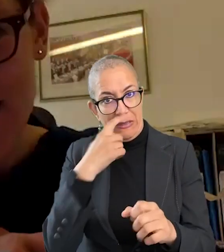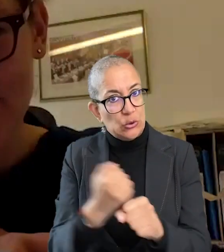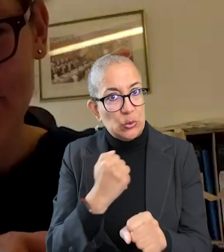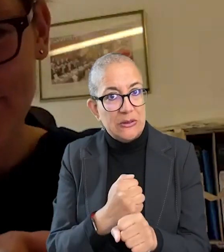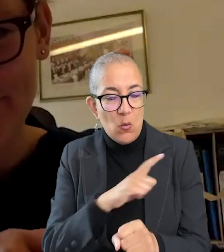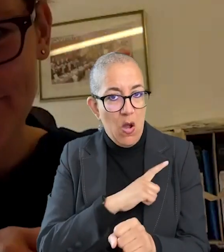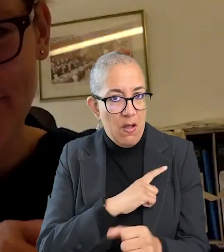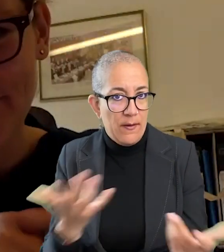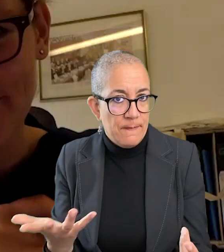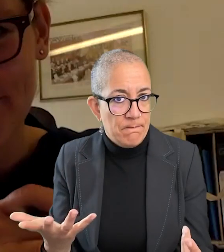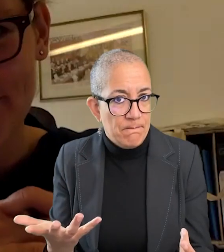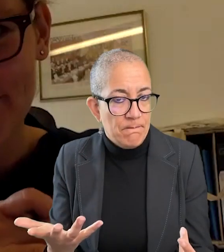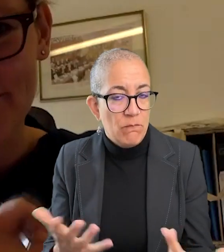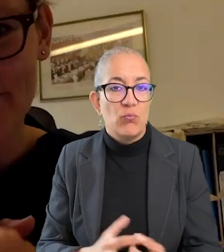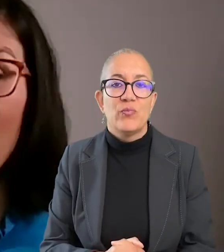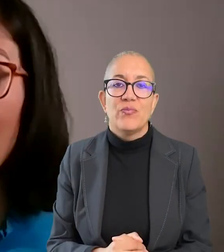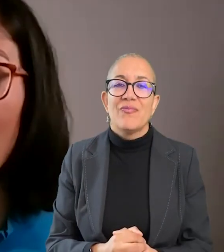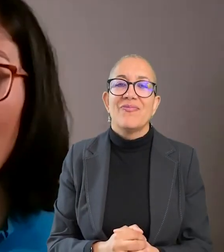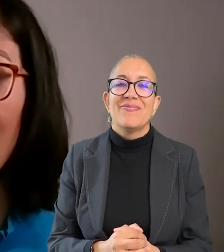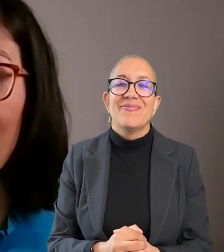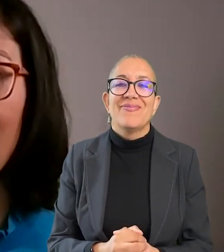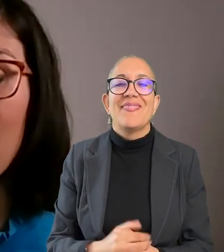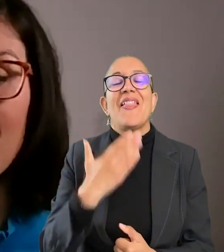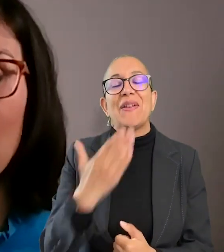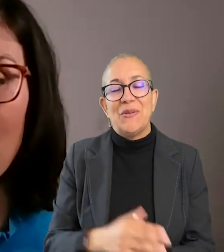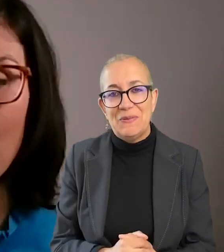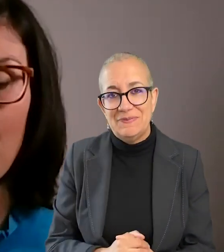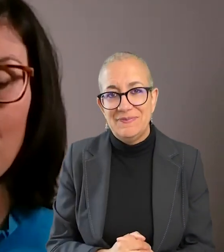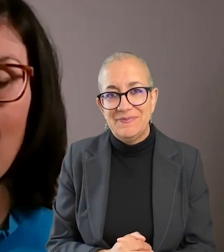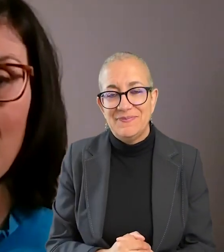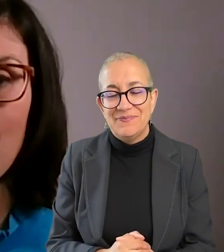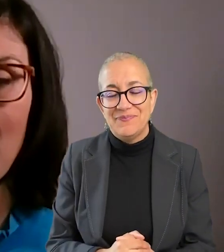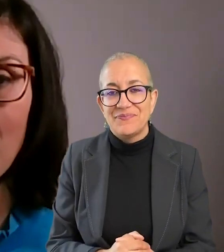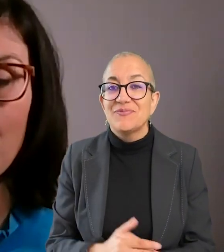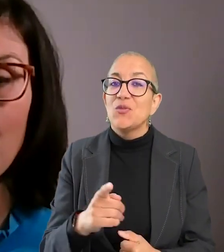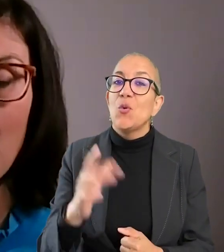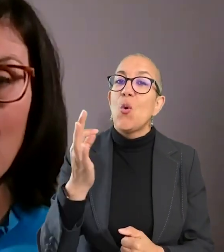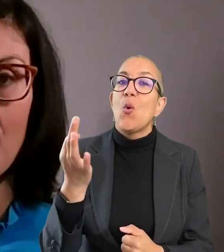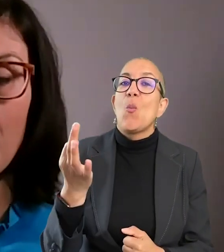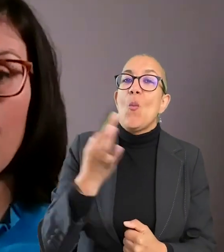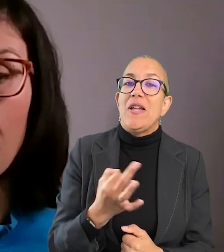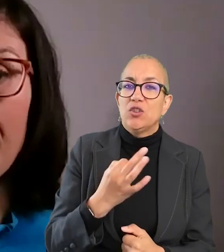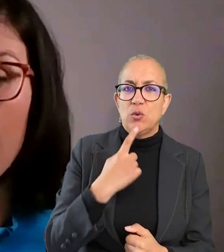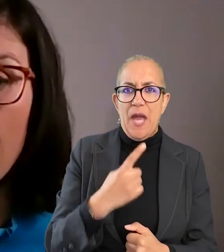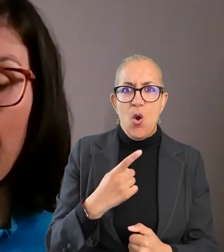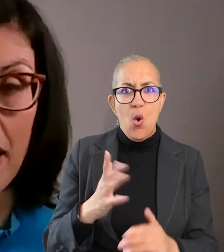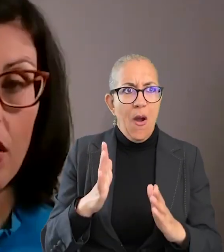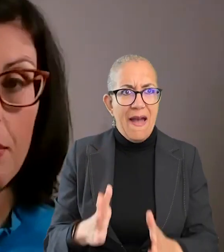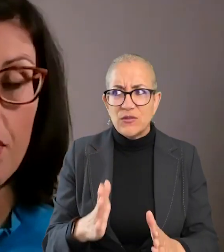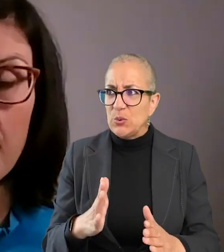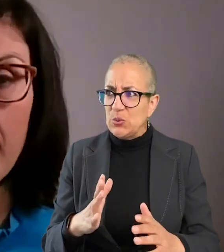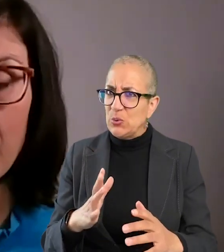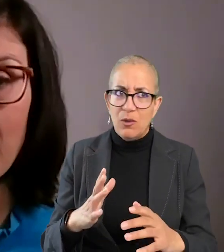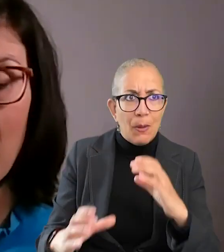that? Thank you, Hattie. Well, first of all, that bit in your question where you say we have to, sort of re-communicate